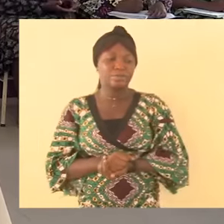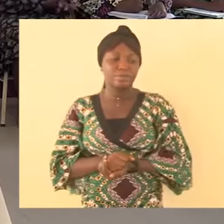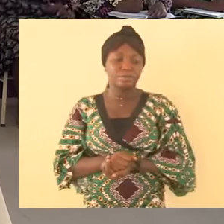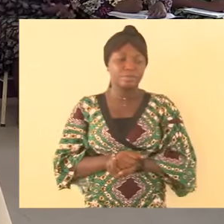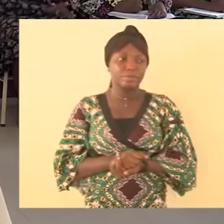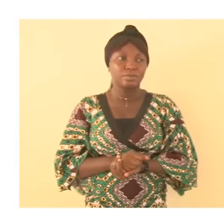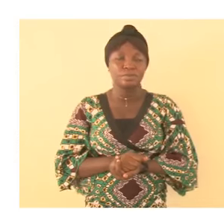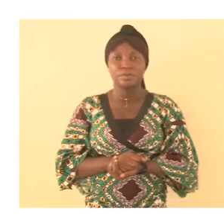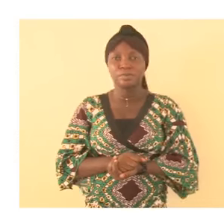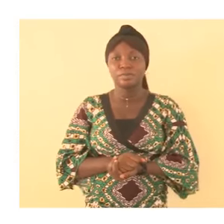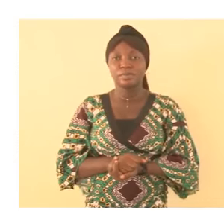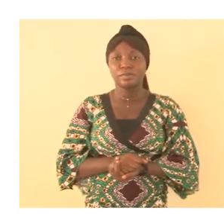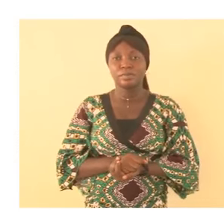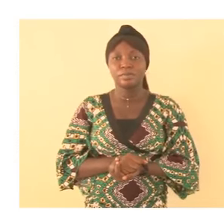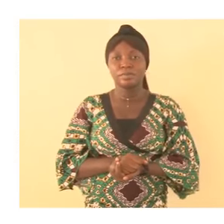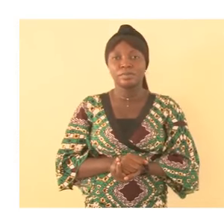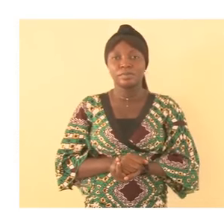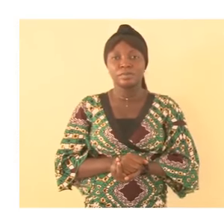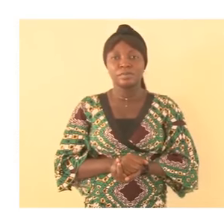Yes, Tony.